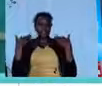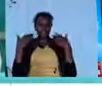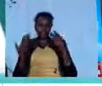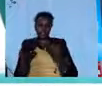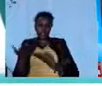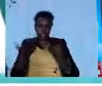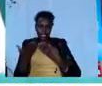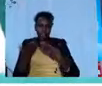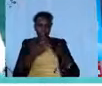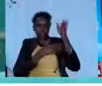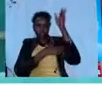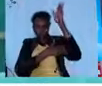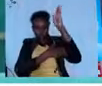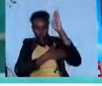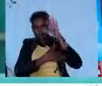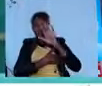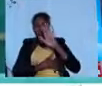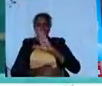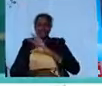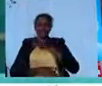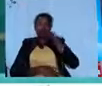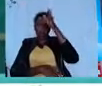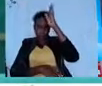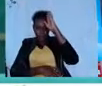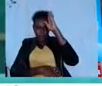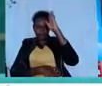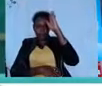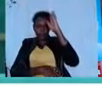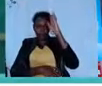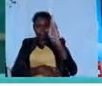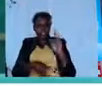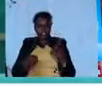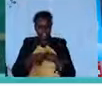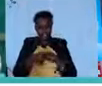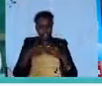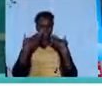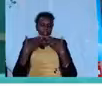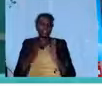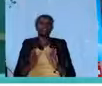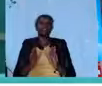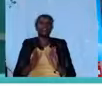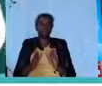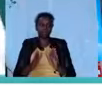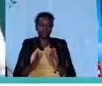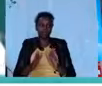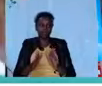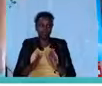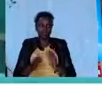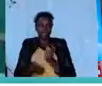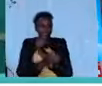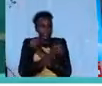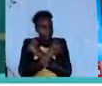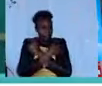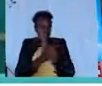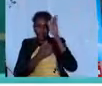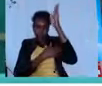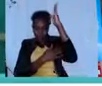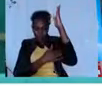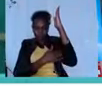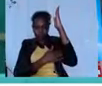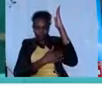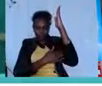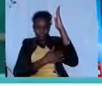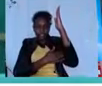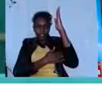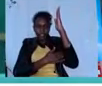serve the Lord your God. And as I conclude, loving God